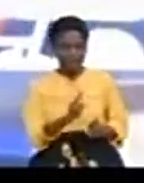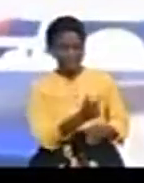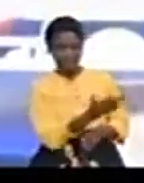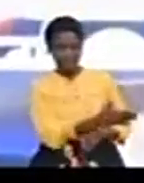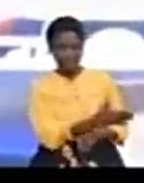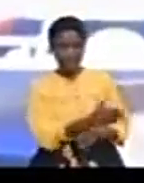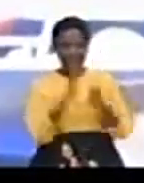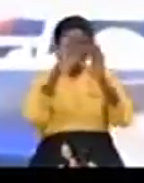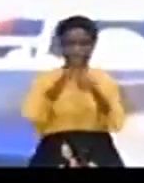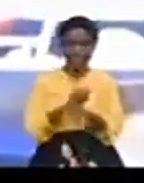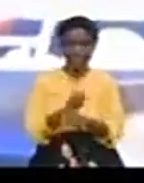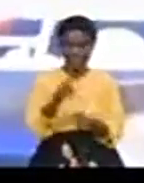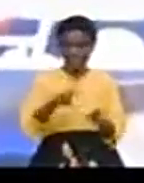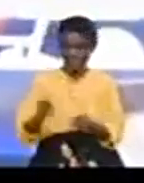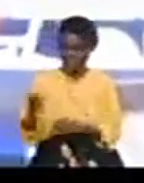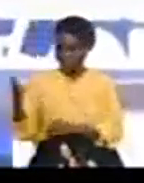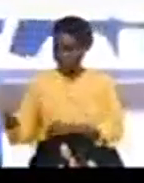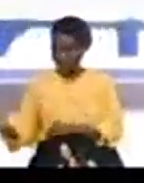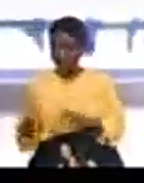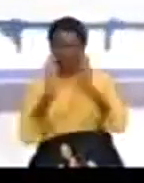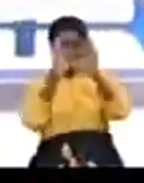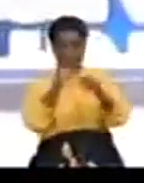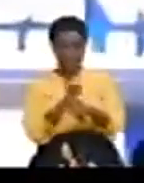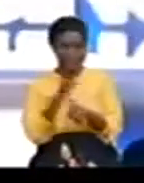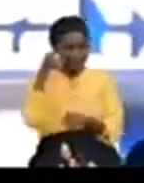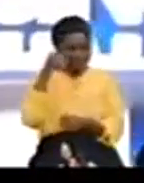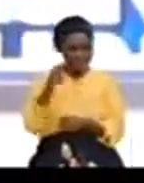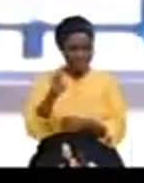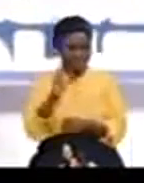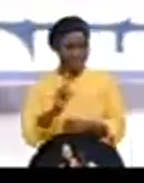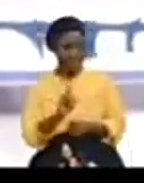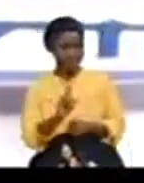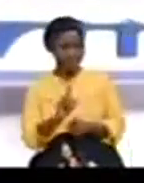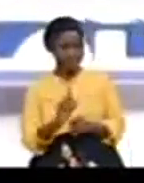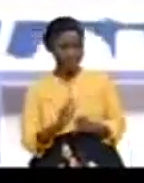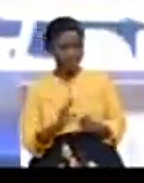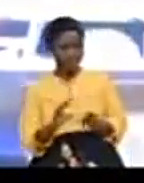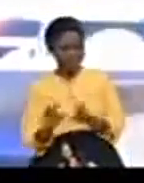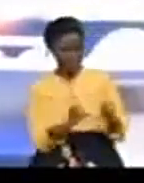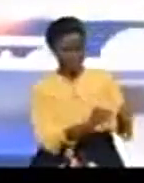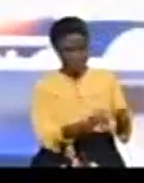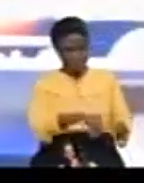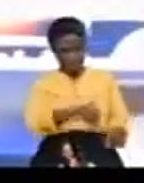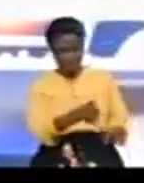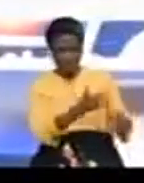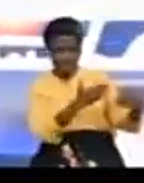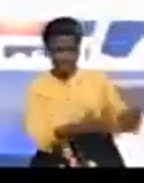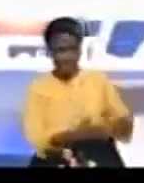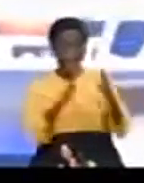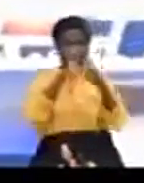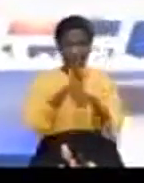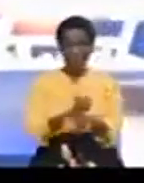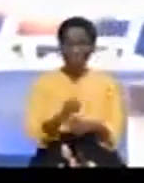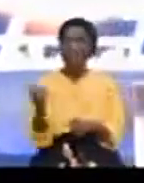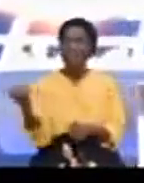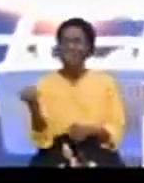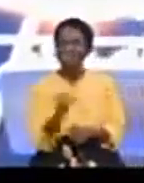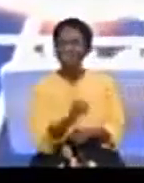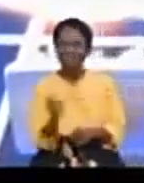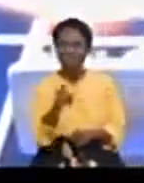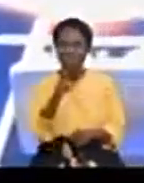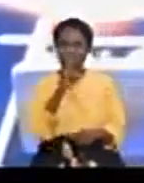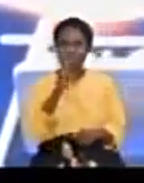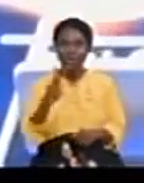You move on here, miracle. You turn the other side, miracle. Anywhere you are in the